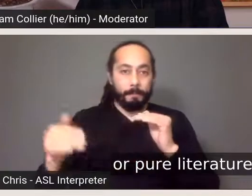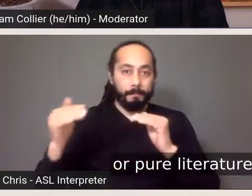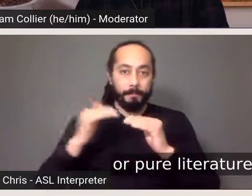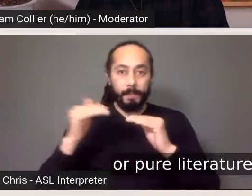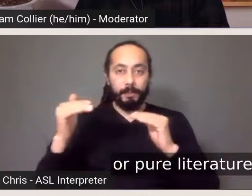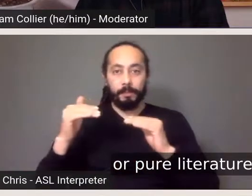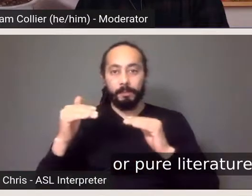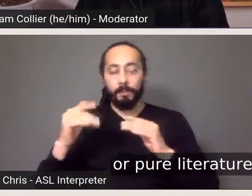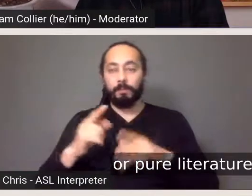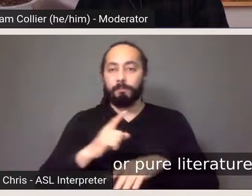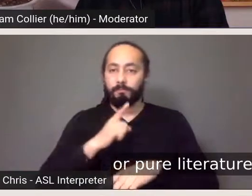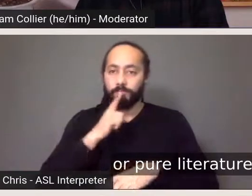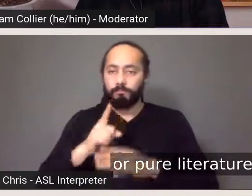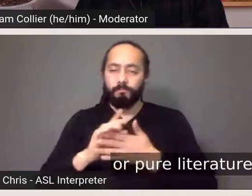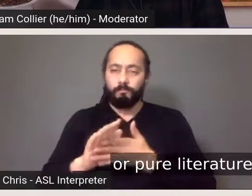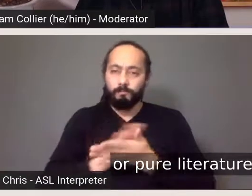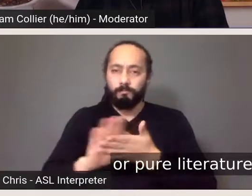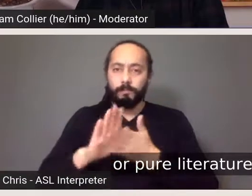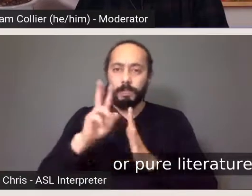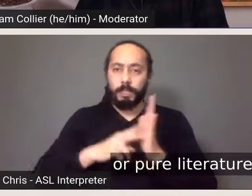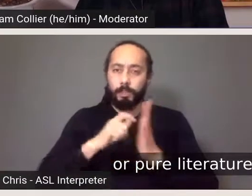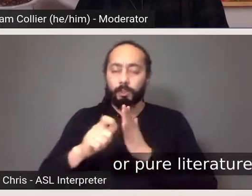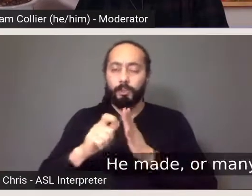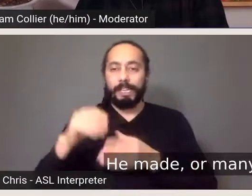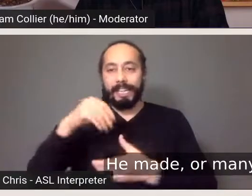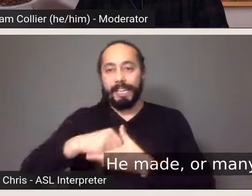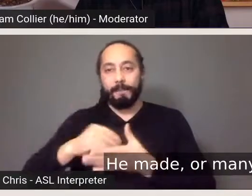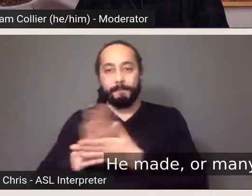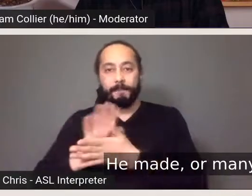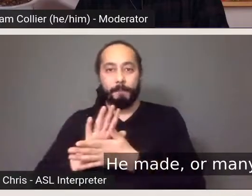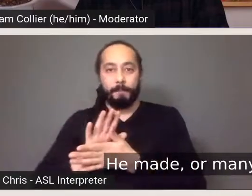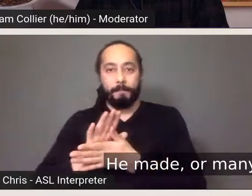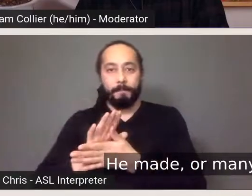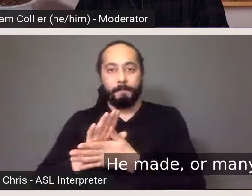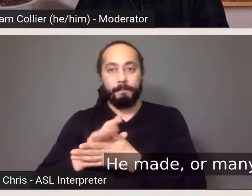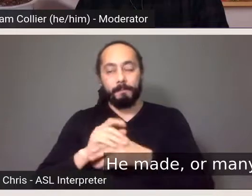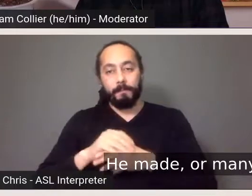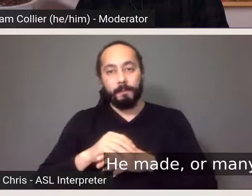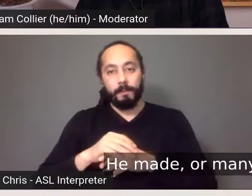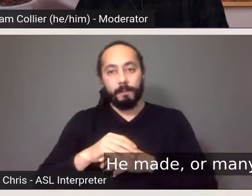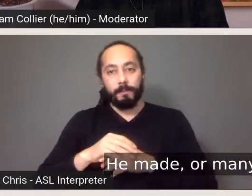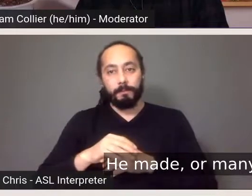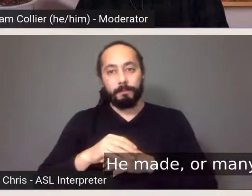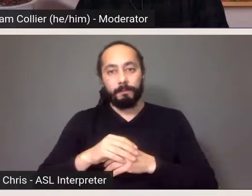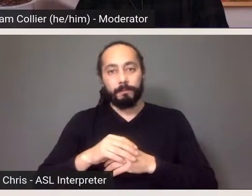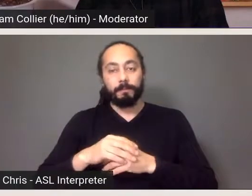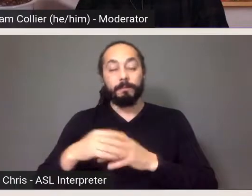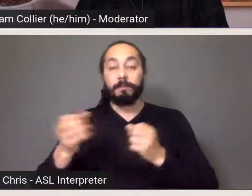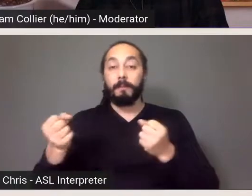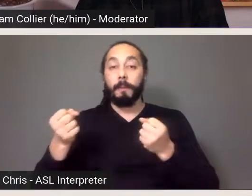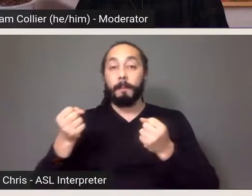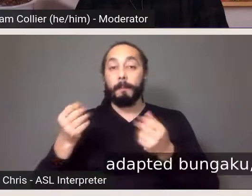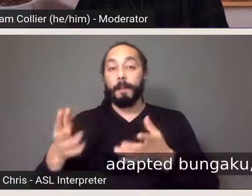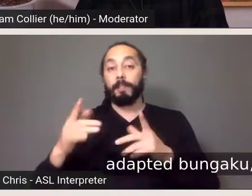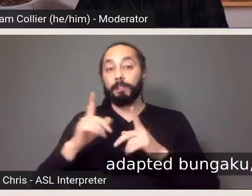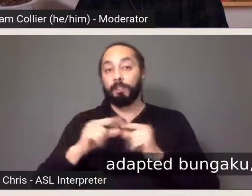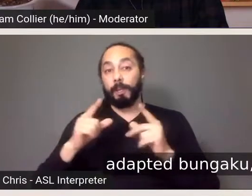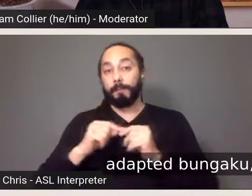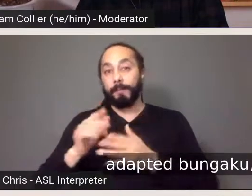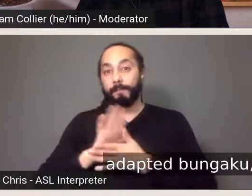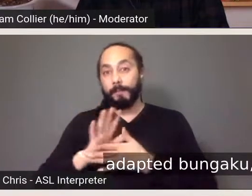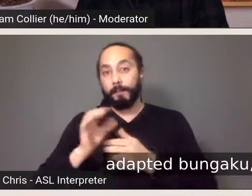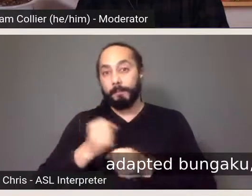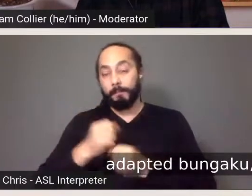pure literature in a cinematic form. He made, or many Japanese filmmakers,